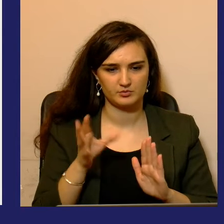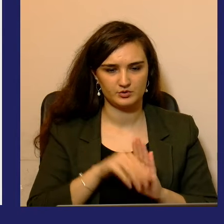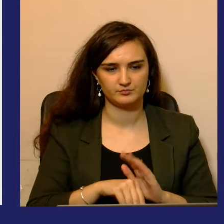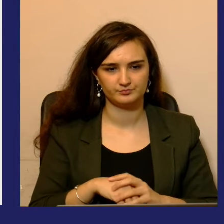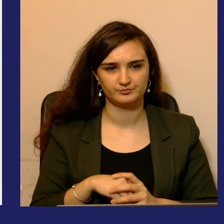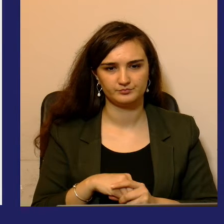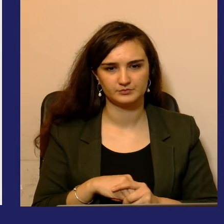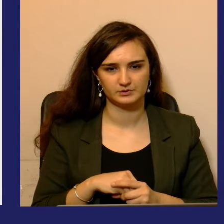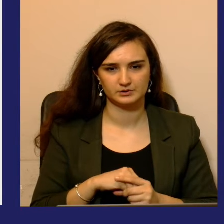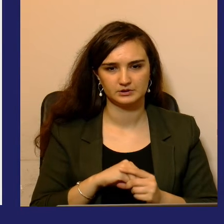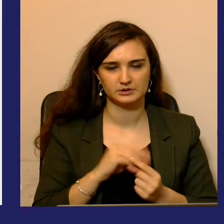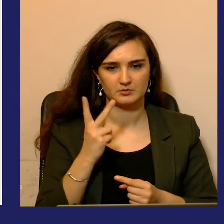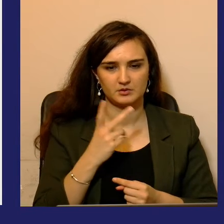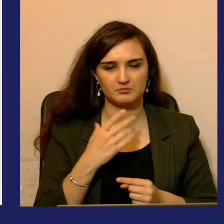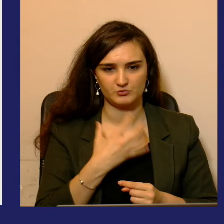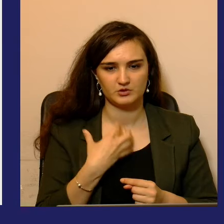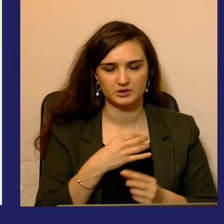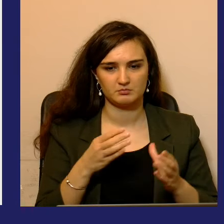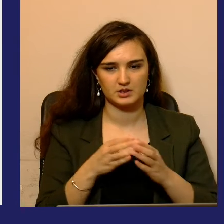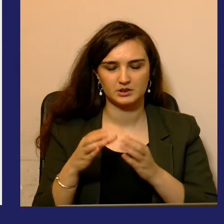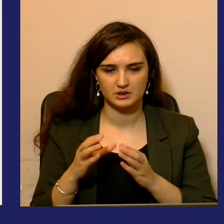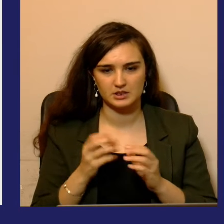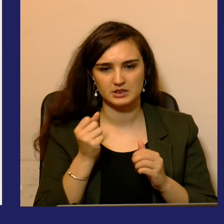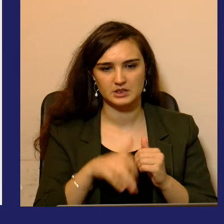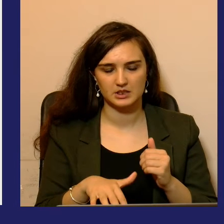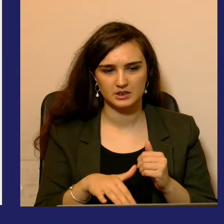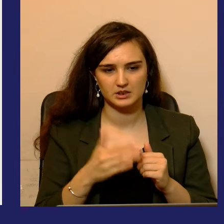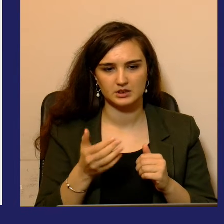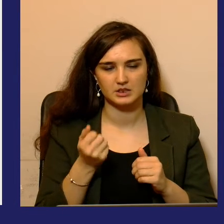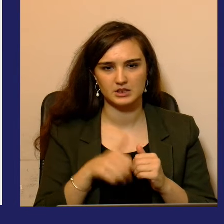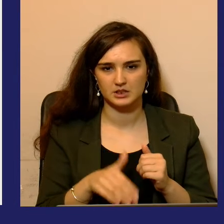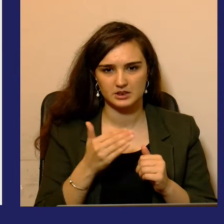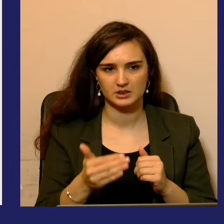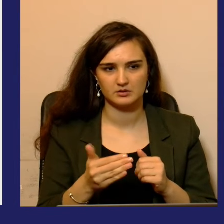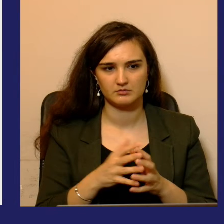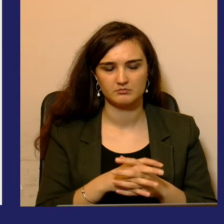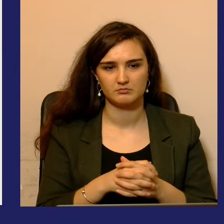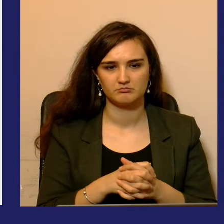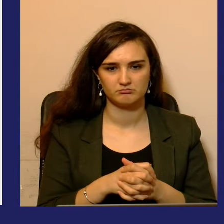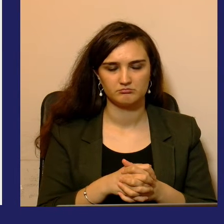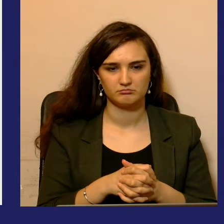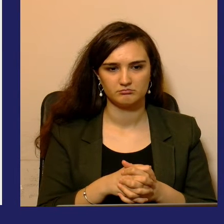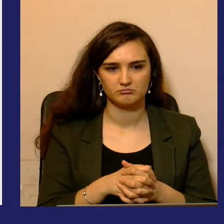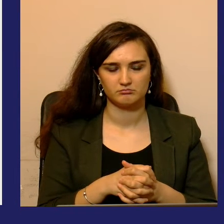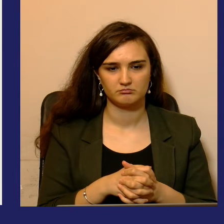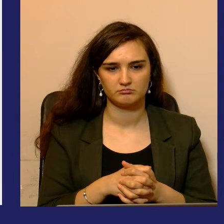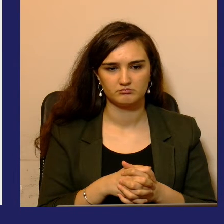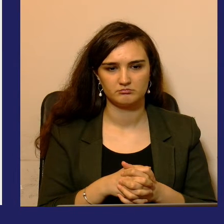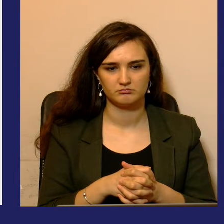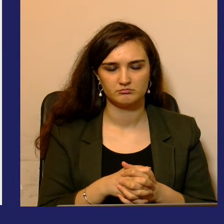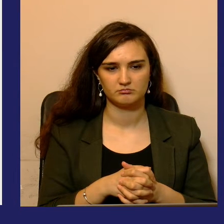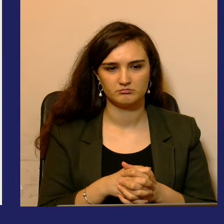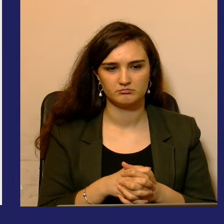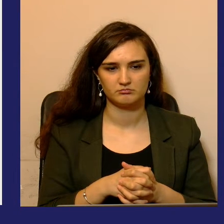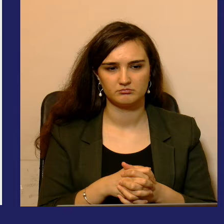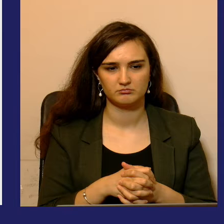parties, center, center left, center right. The PRI was the former authoritarian party who was doing extremely well. These are seat